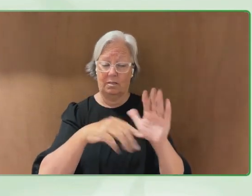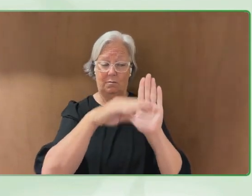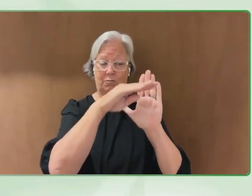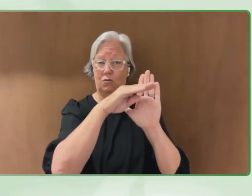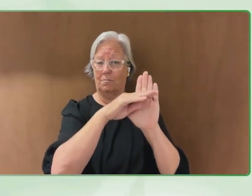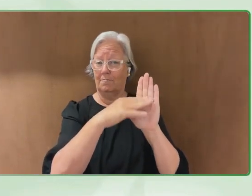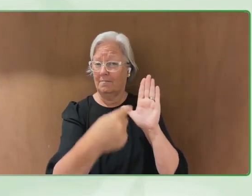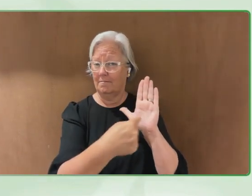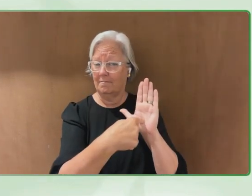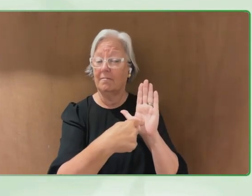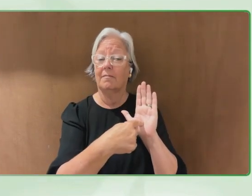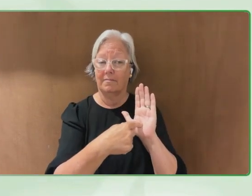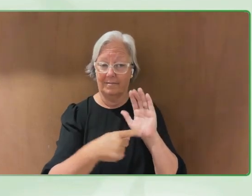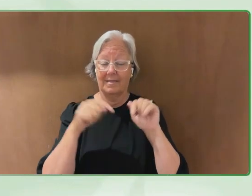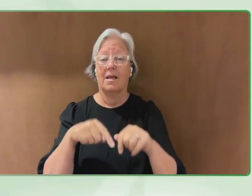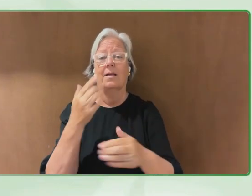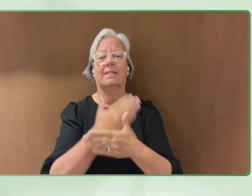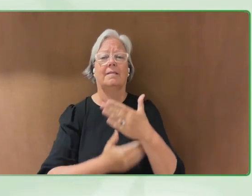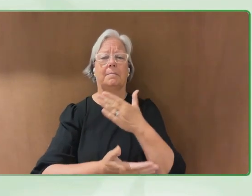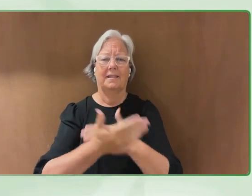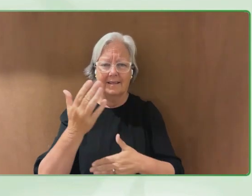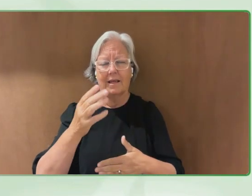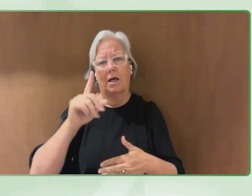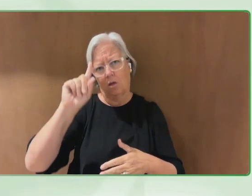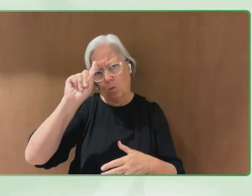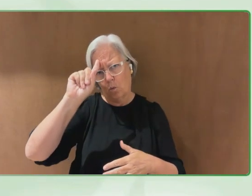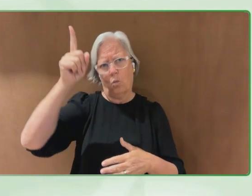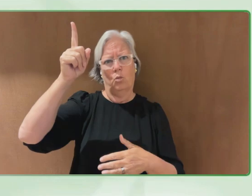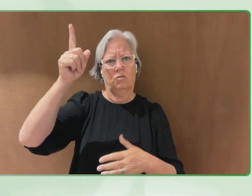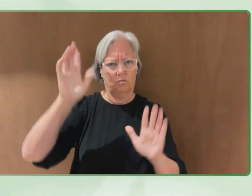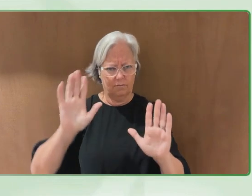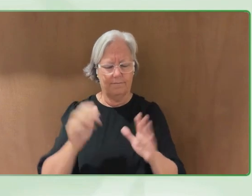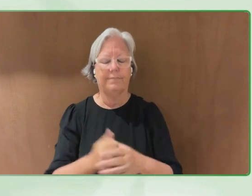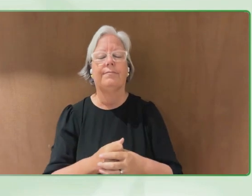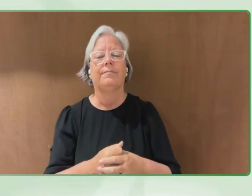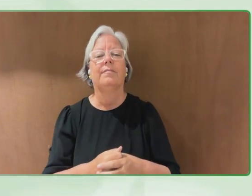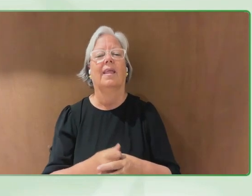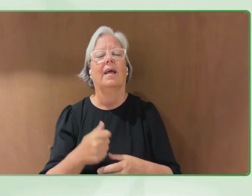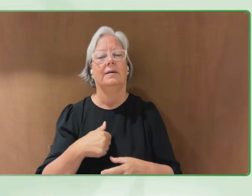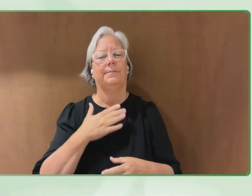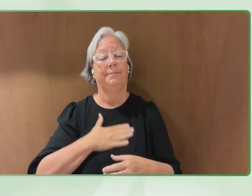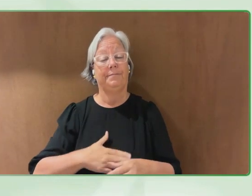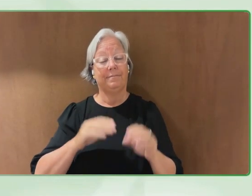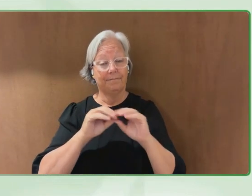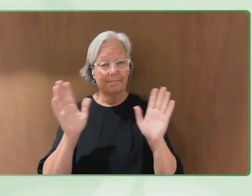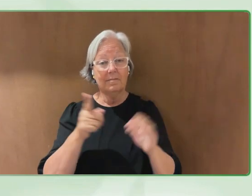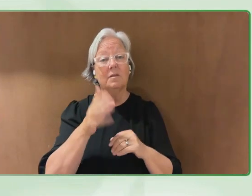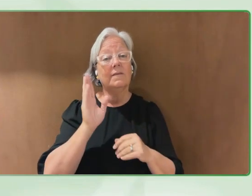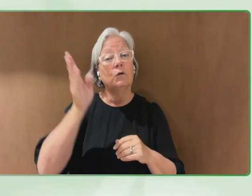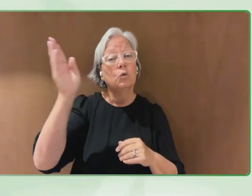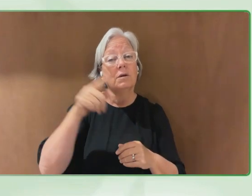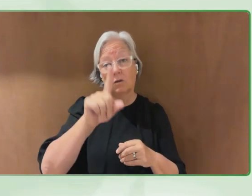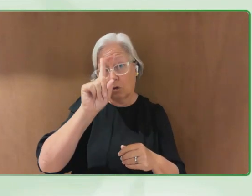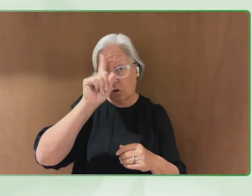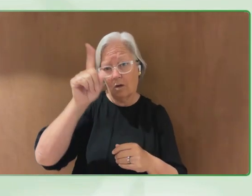you disability innovations. And I want to be clear about something. The future of innovation, the future of